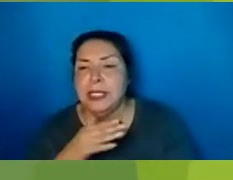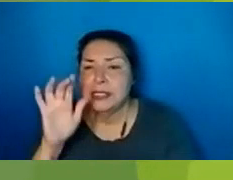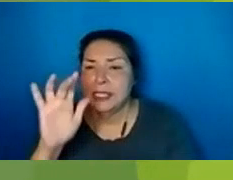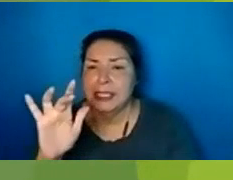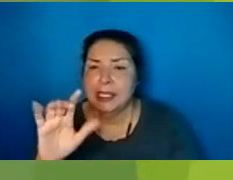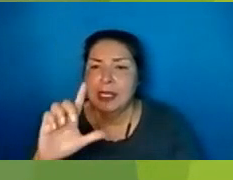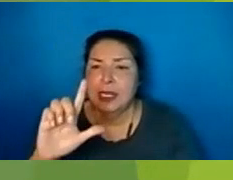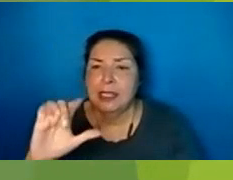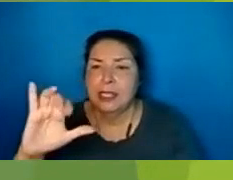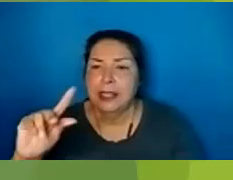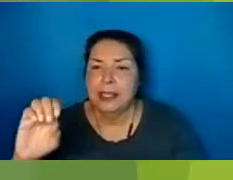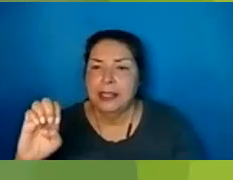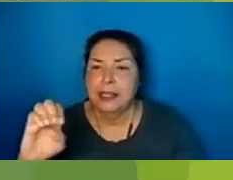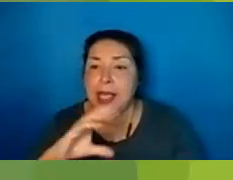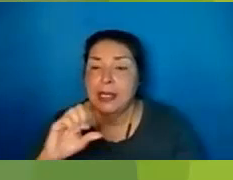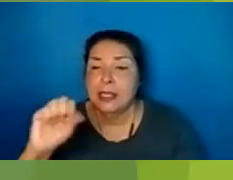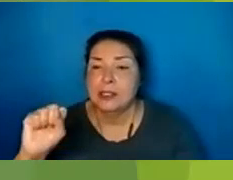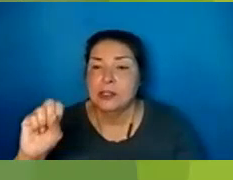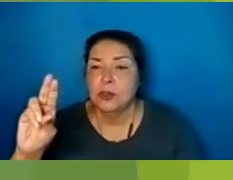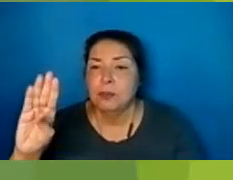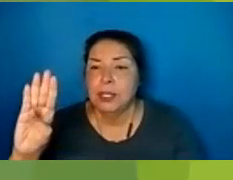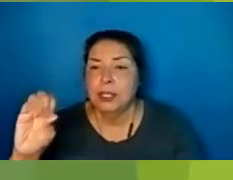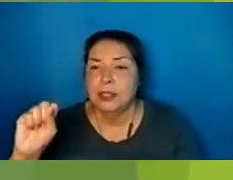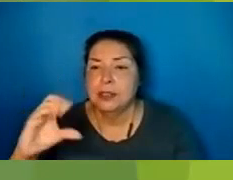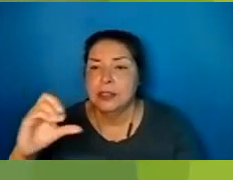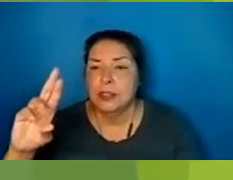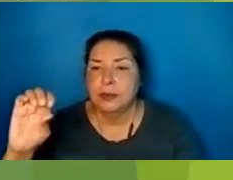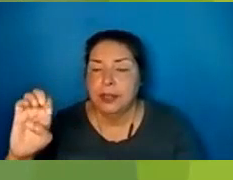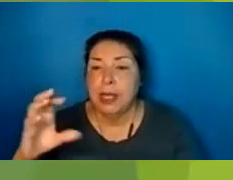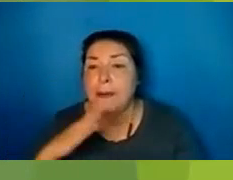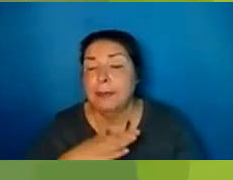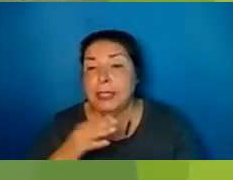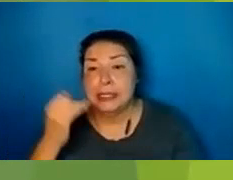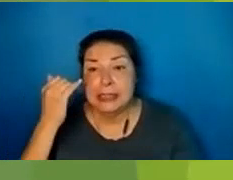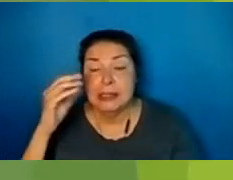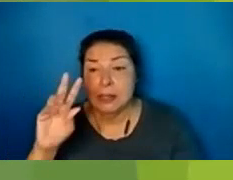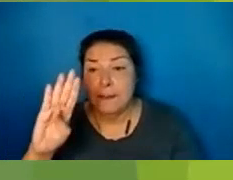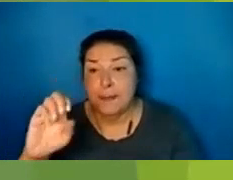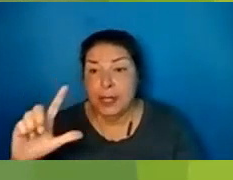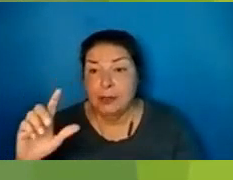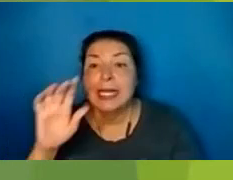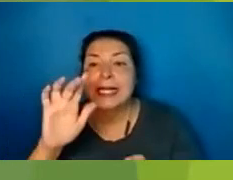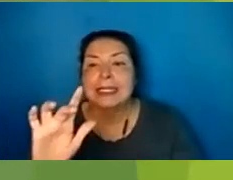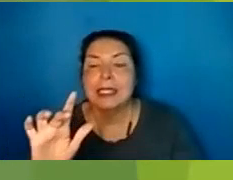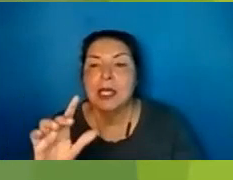and subscribe, and remember to check the bell so that you receive notifications when a new